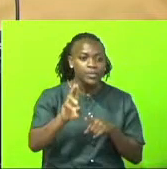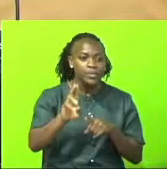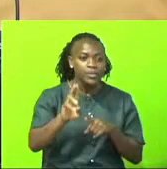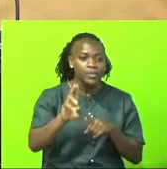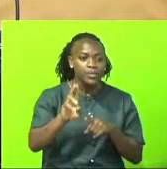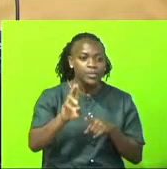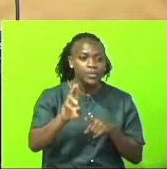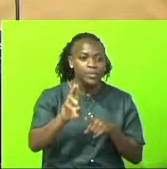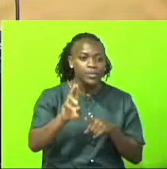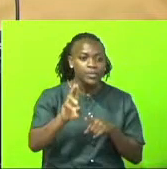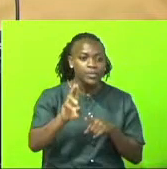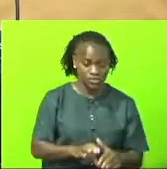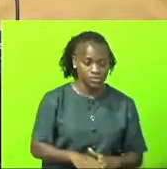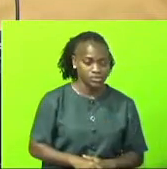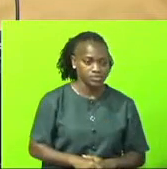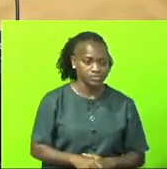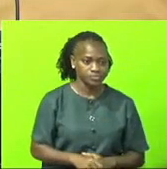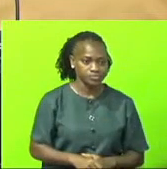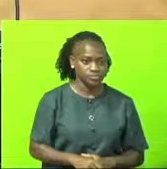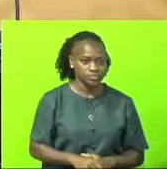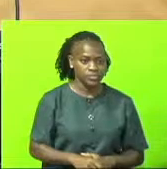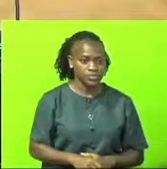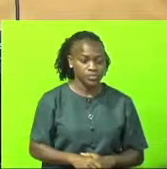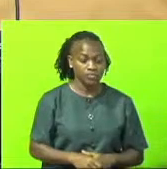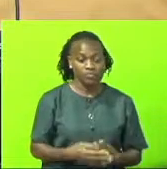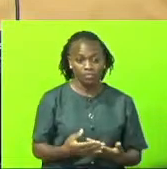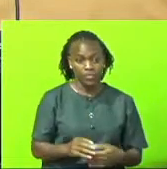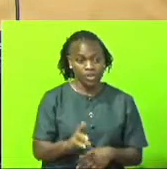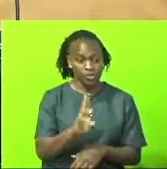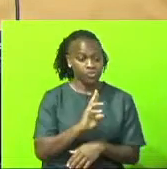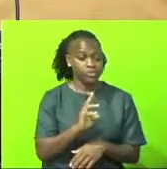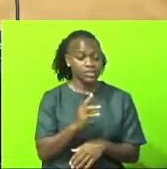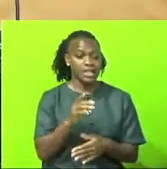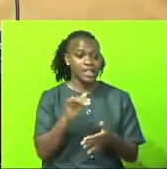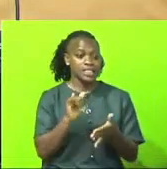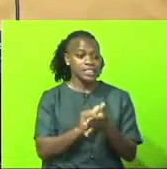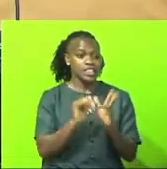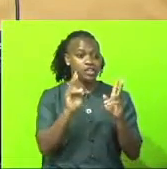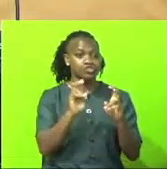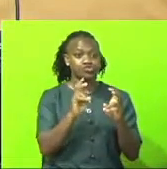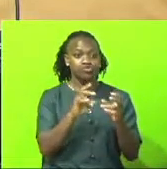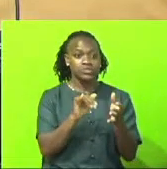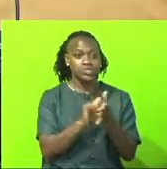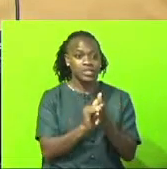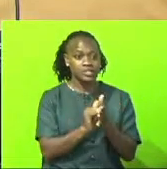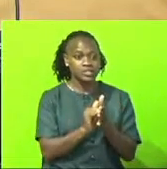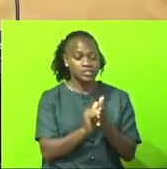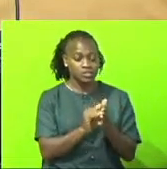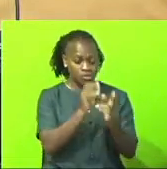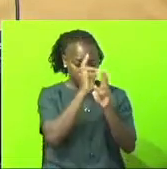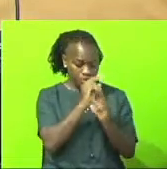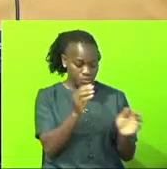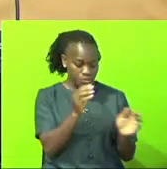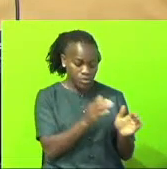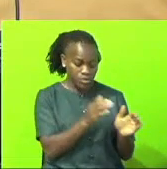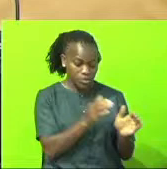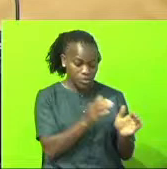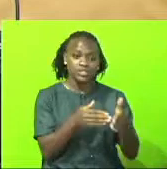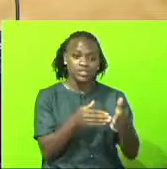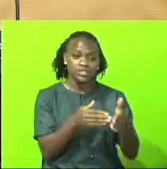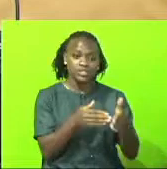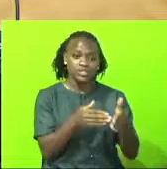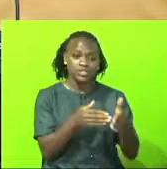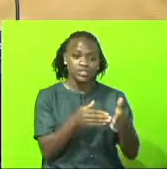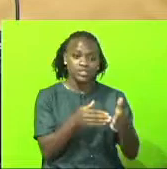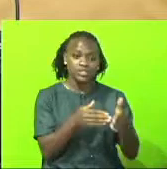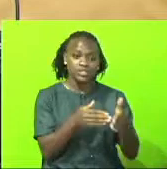Constitution. In view of the antecedents of the objection raised by the Honorable Majority Leader, it is necessary to recount the